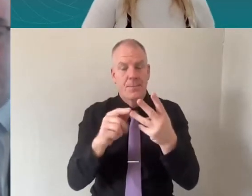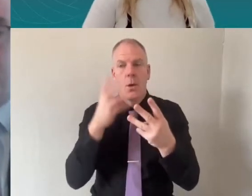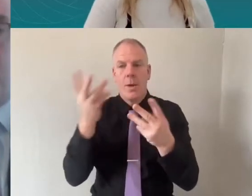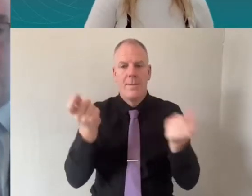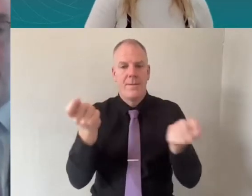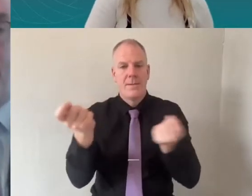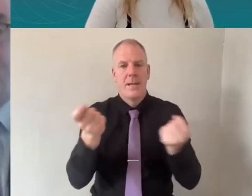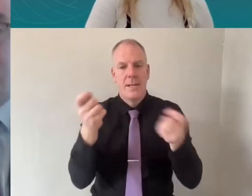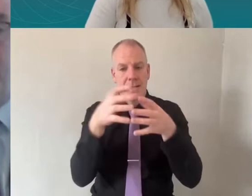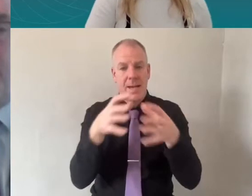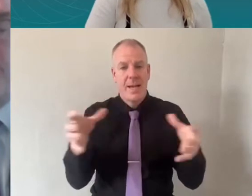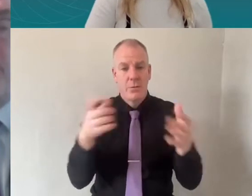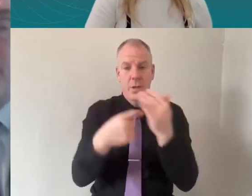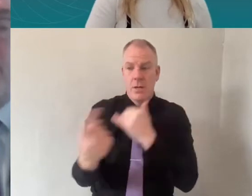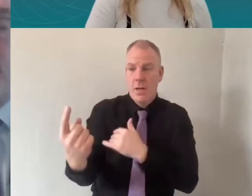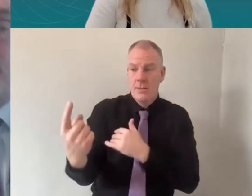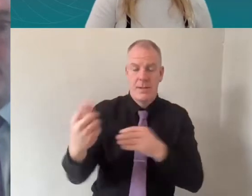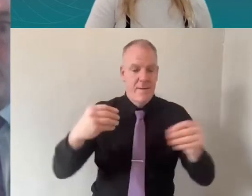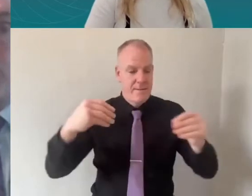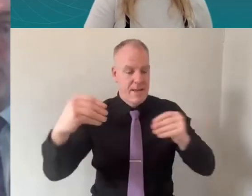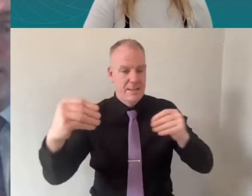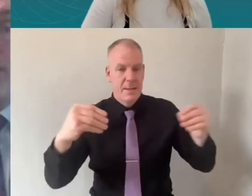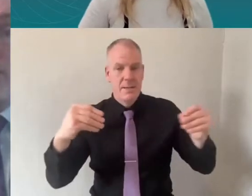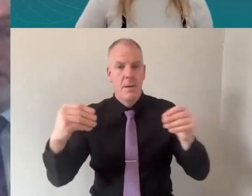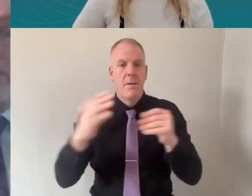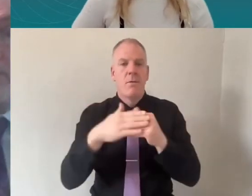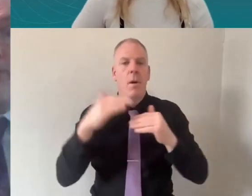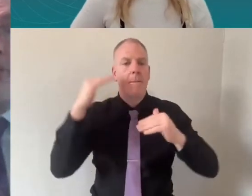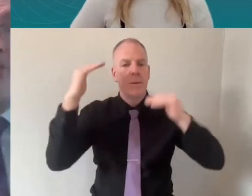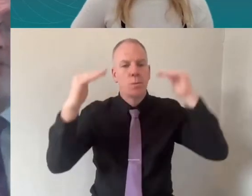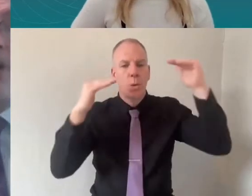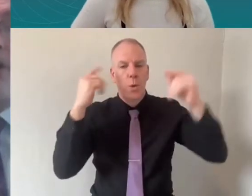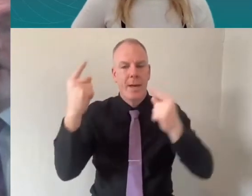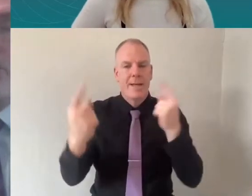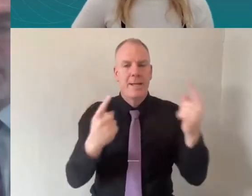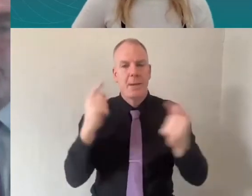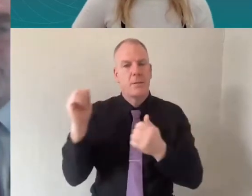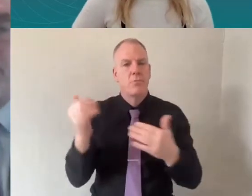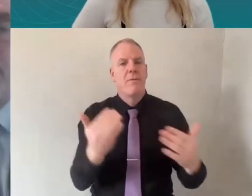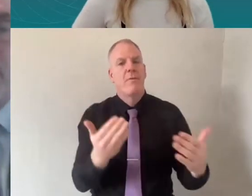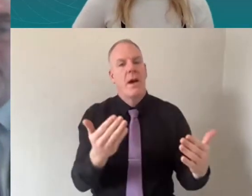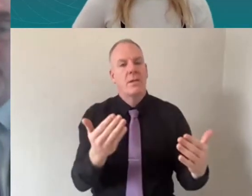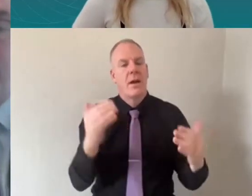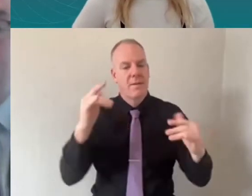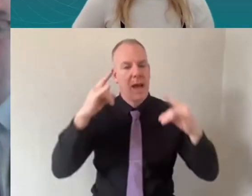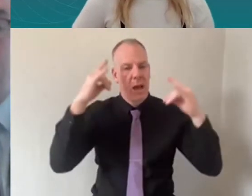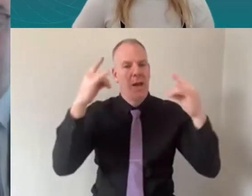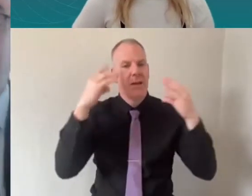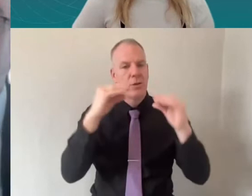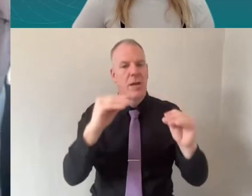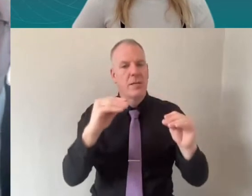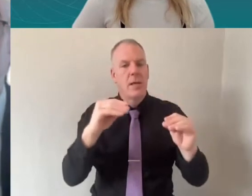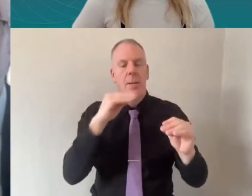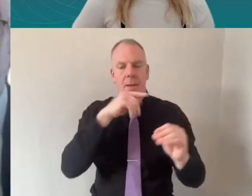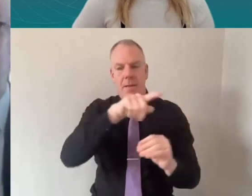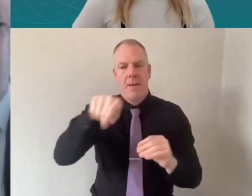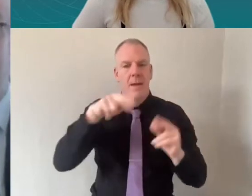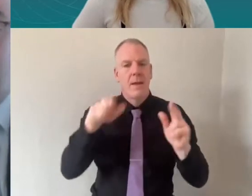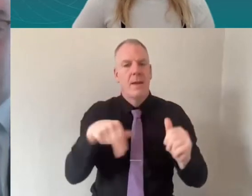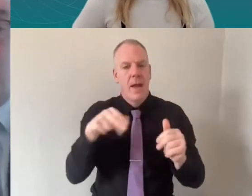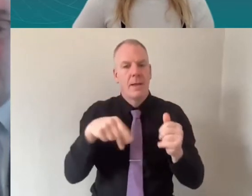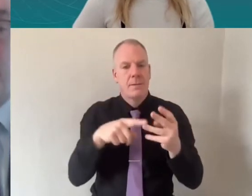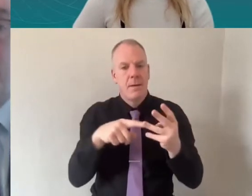facilitate increased autonomy and flexibility for mature independent providers of higher education by enabling them to